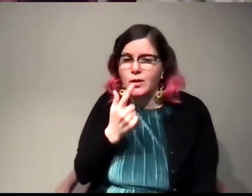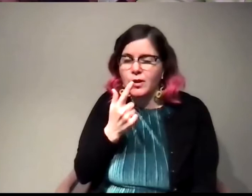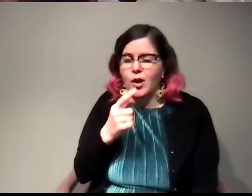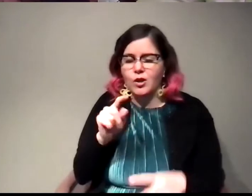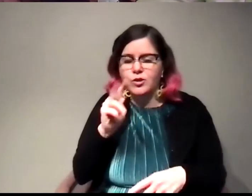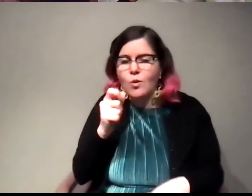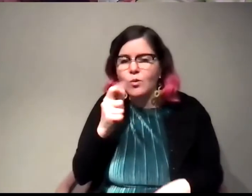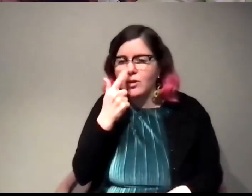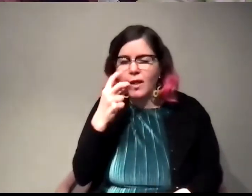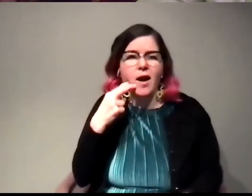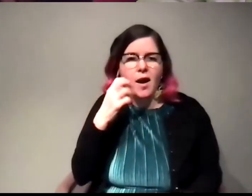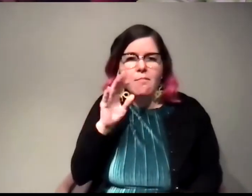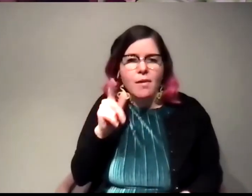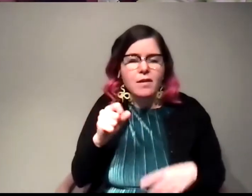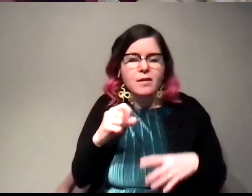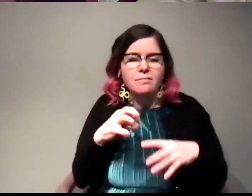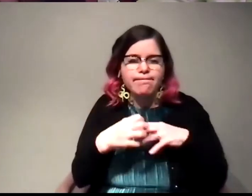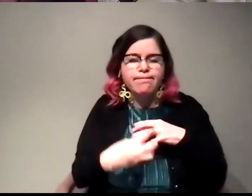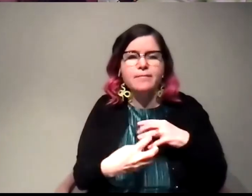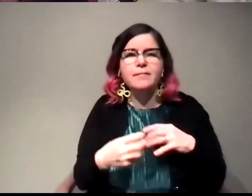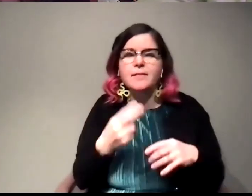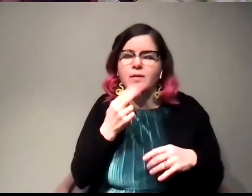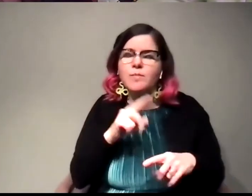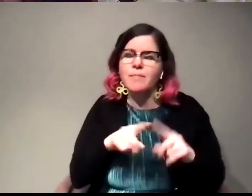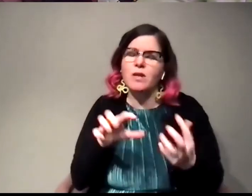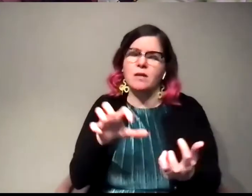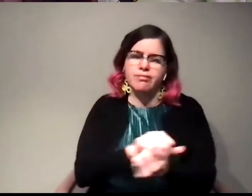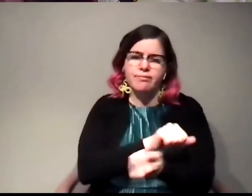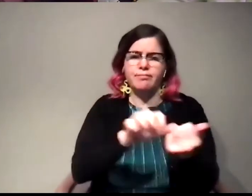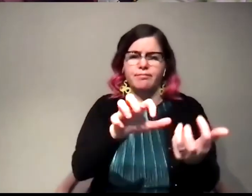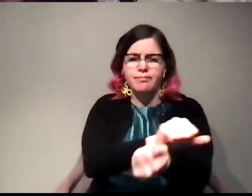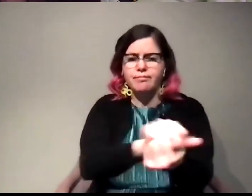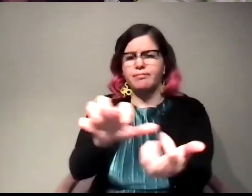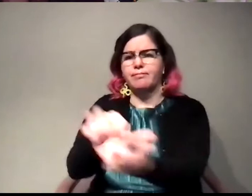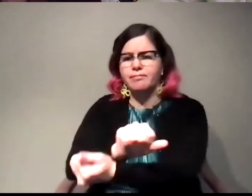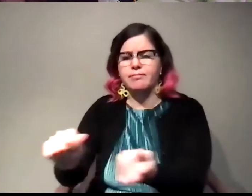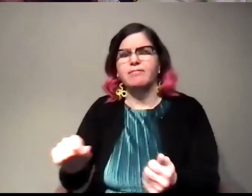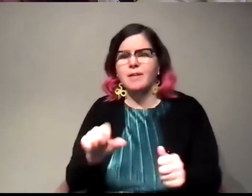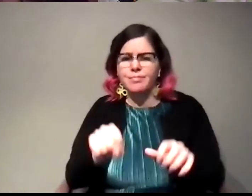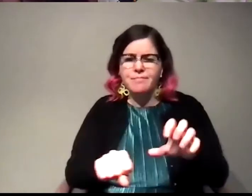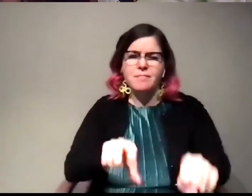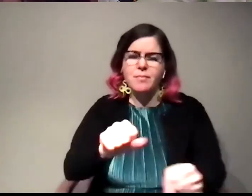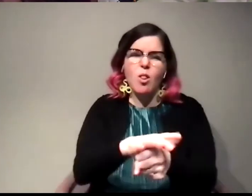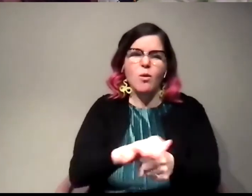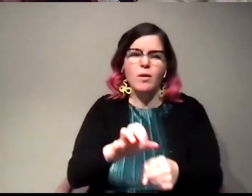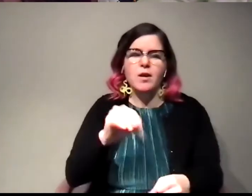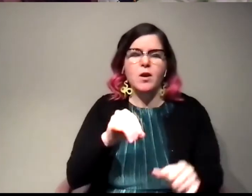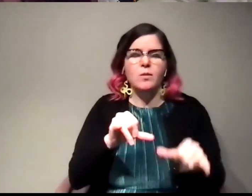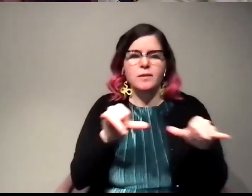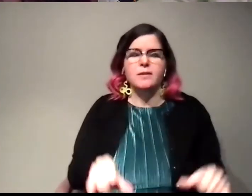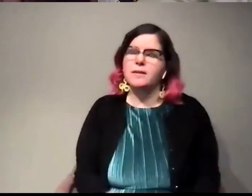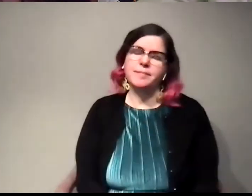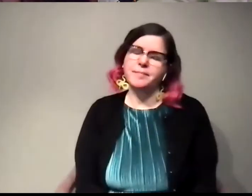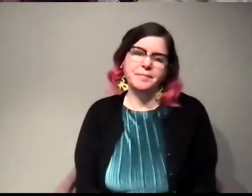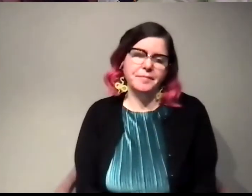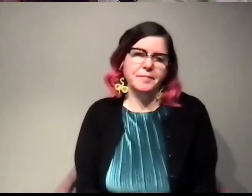like they're adorable. But just seeing firsthand the damage that they do to local ecosystems makes them, I think, my least favorite frog. Yeah,